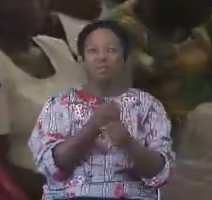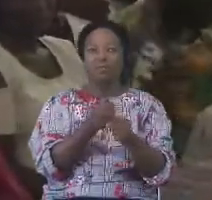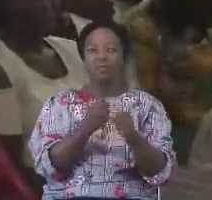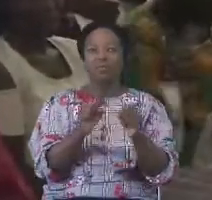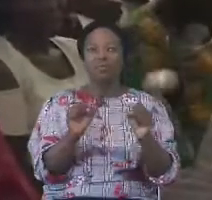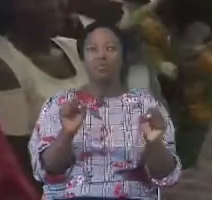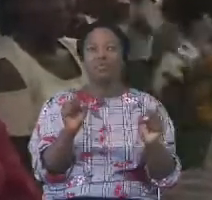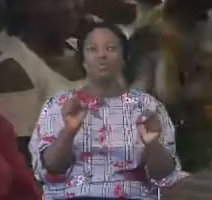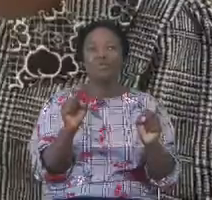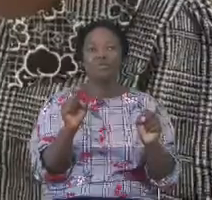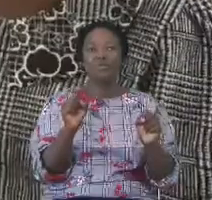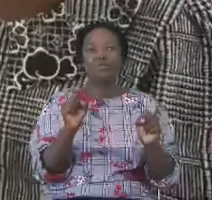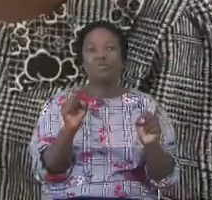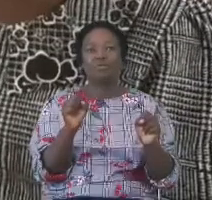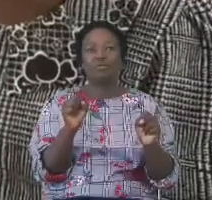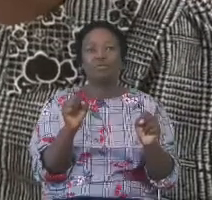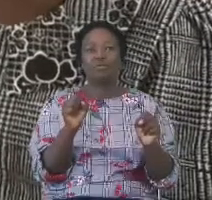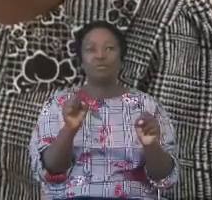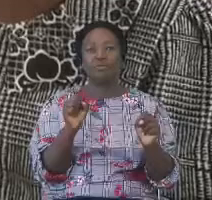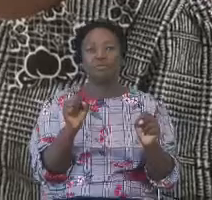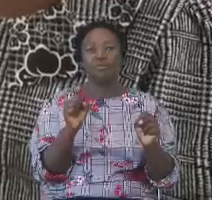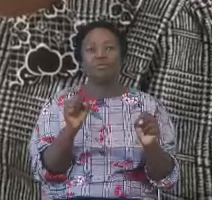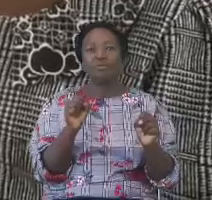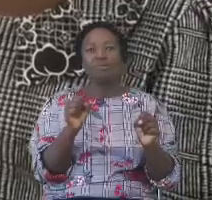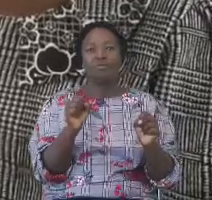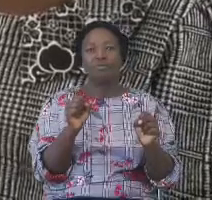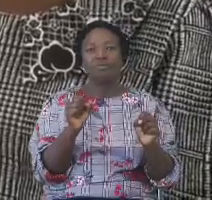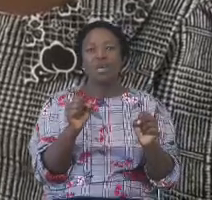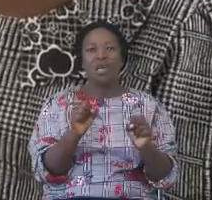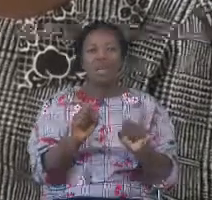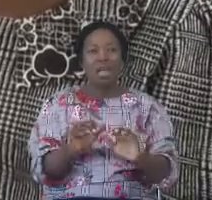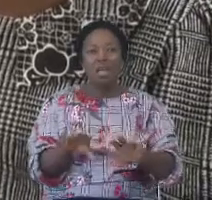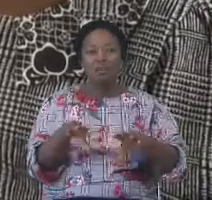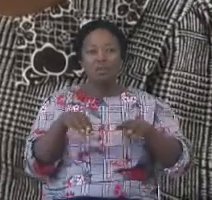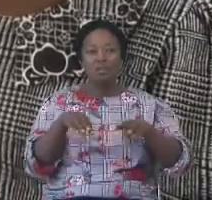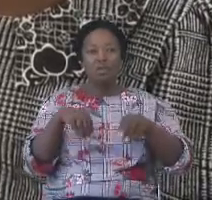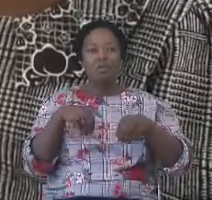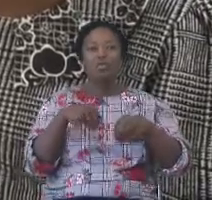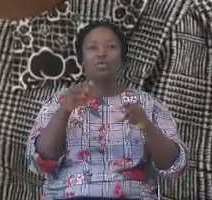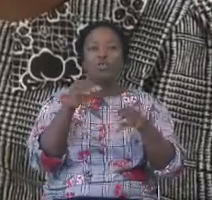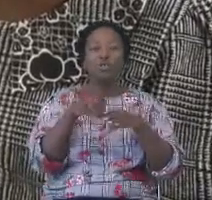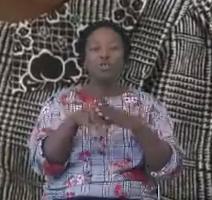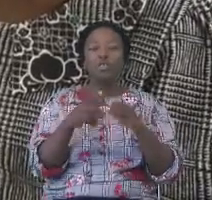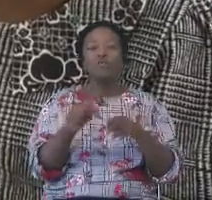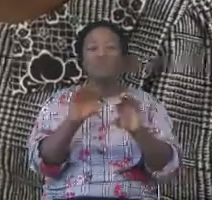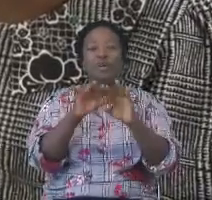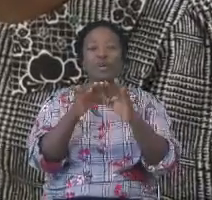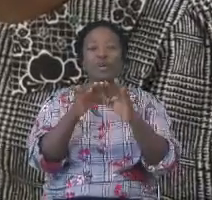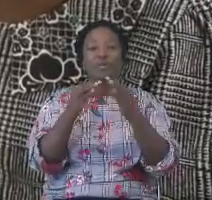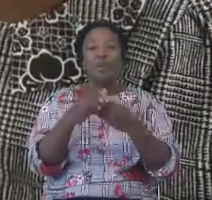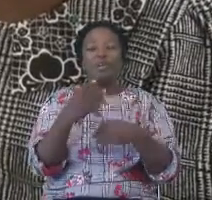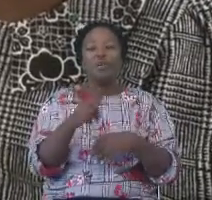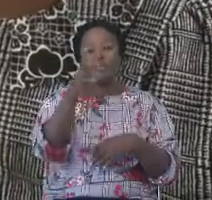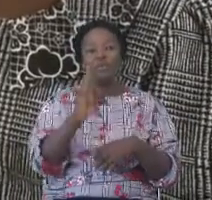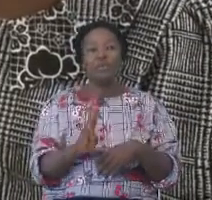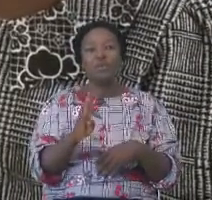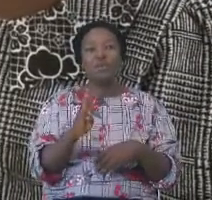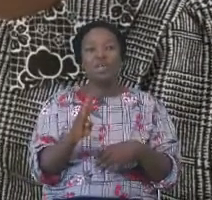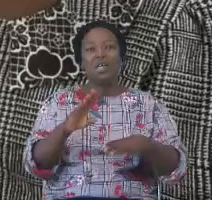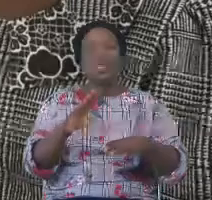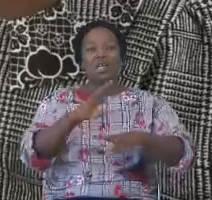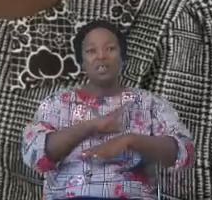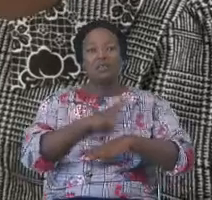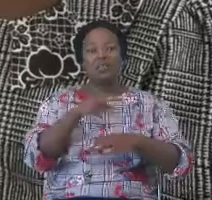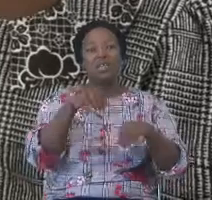is finished redemption salvation adoption into the family of